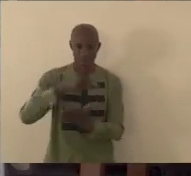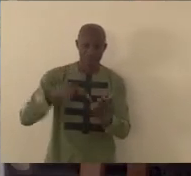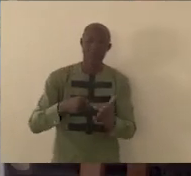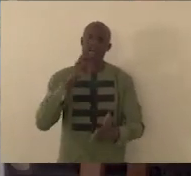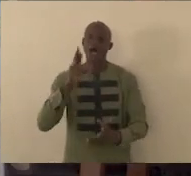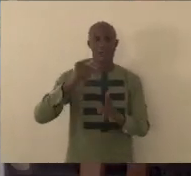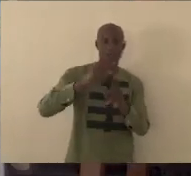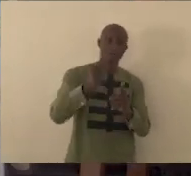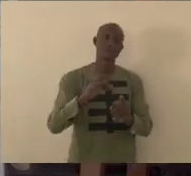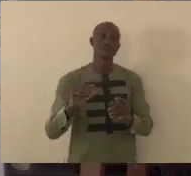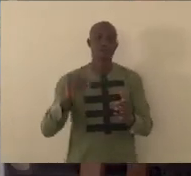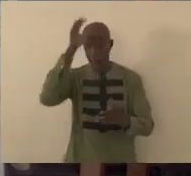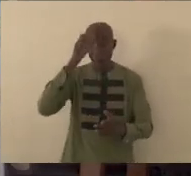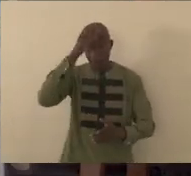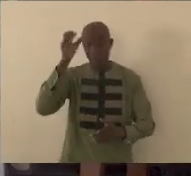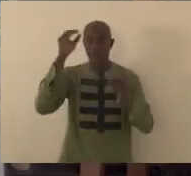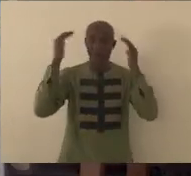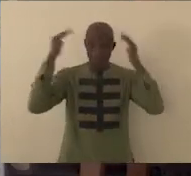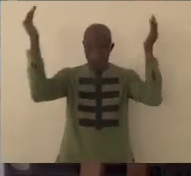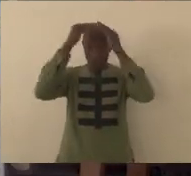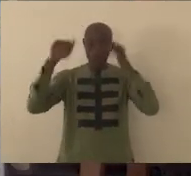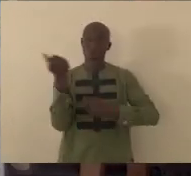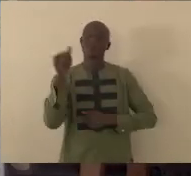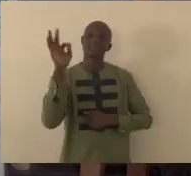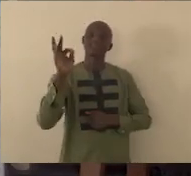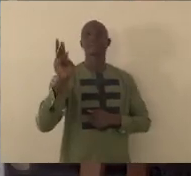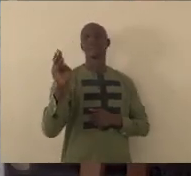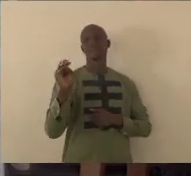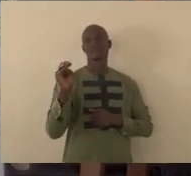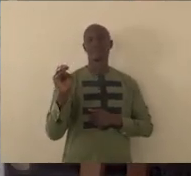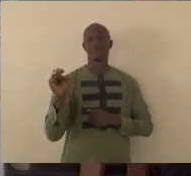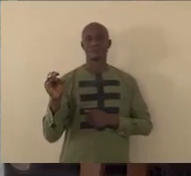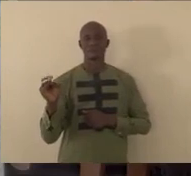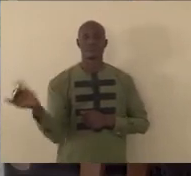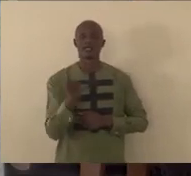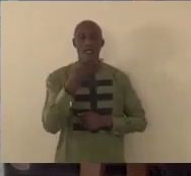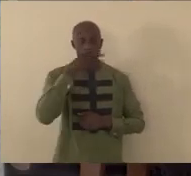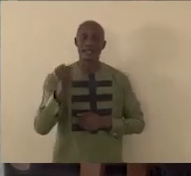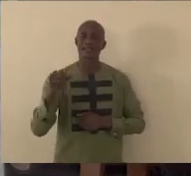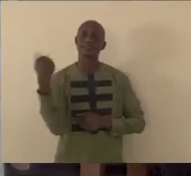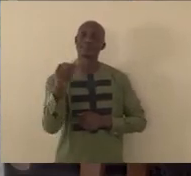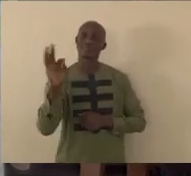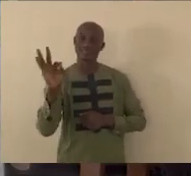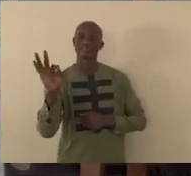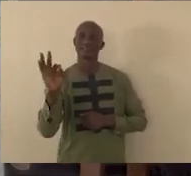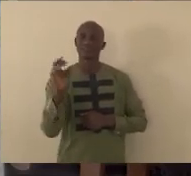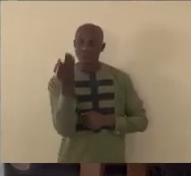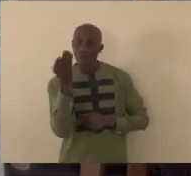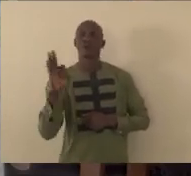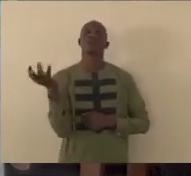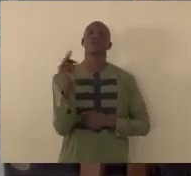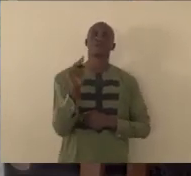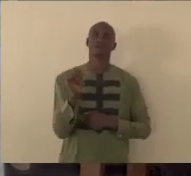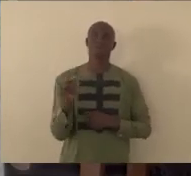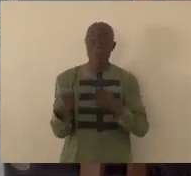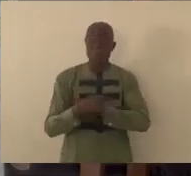These are words from the Catholic bishops in 1960. By the way, by then, there were only 19 of them. And today, we